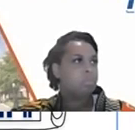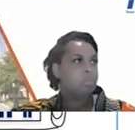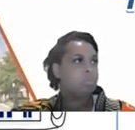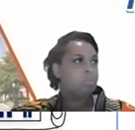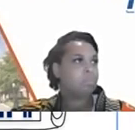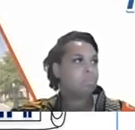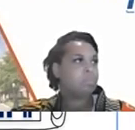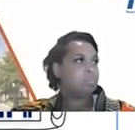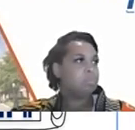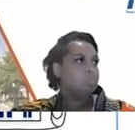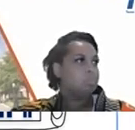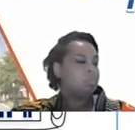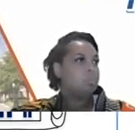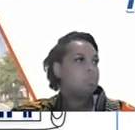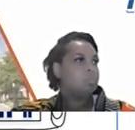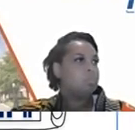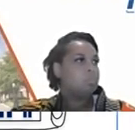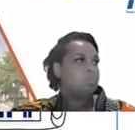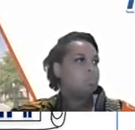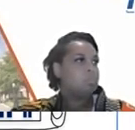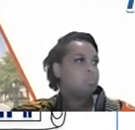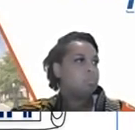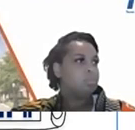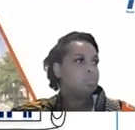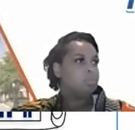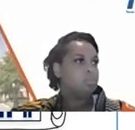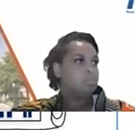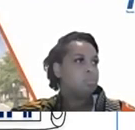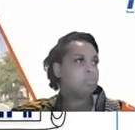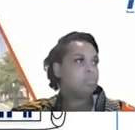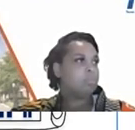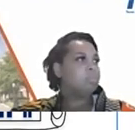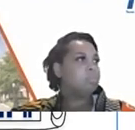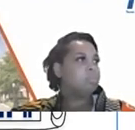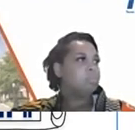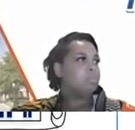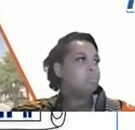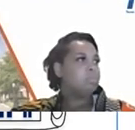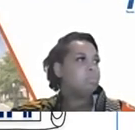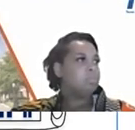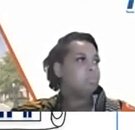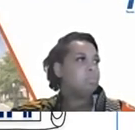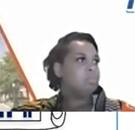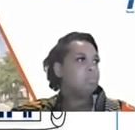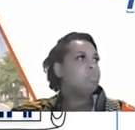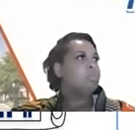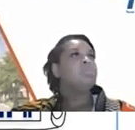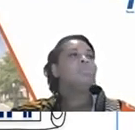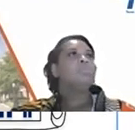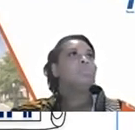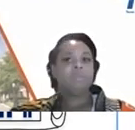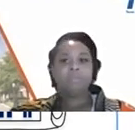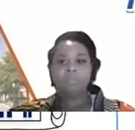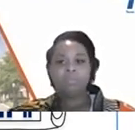beginning, as a family that benefited from the high quality services. So our focus was high quality services. And so our headline was Martinez